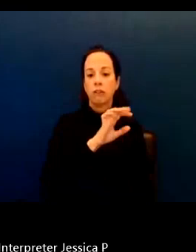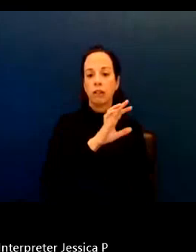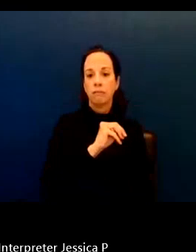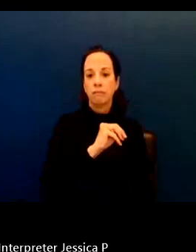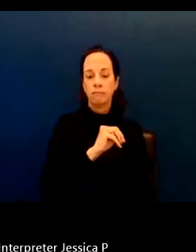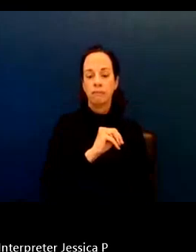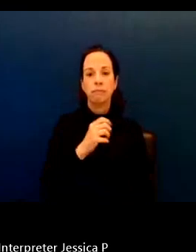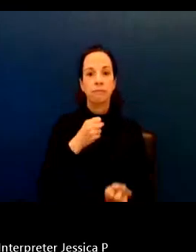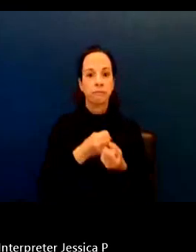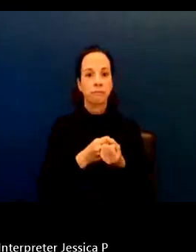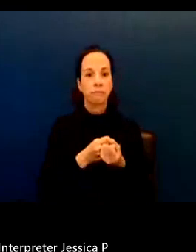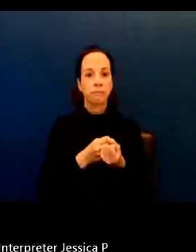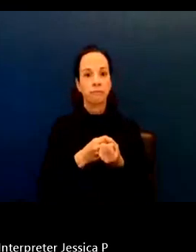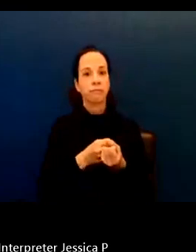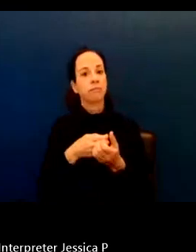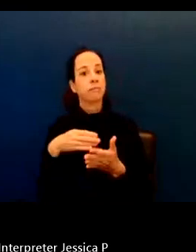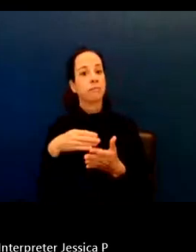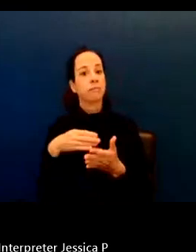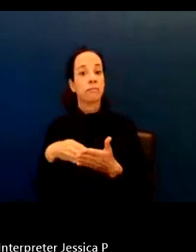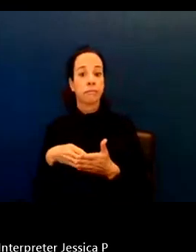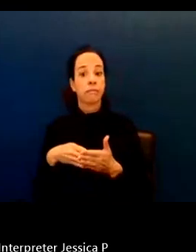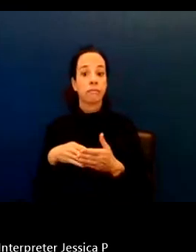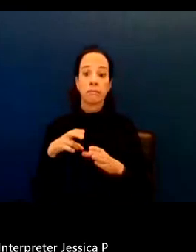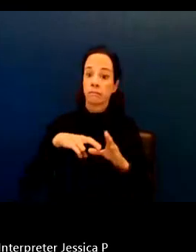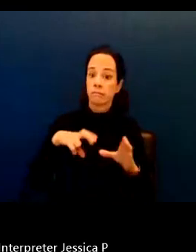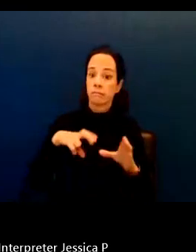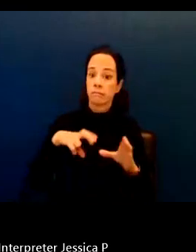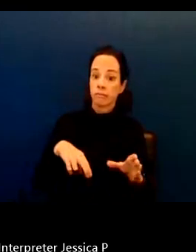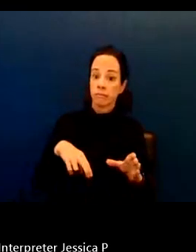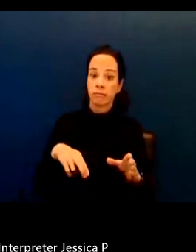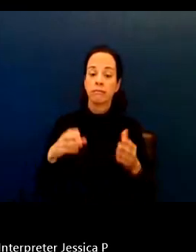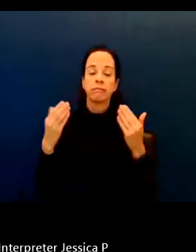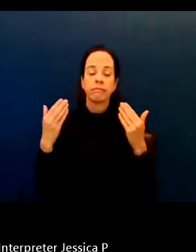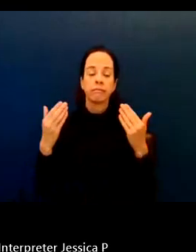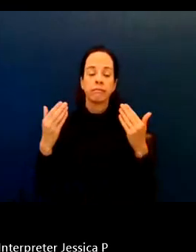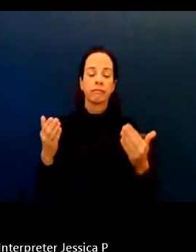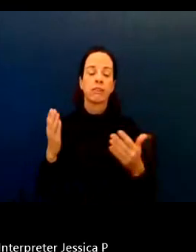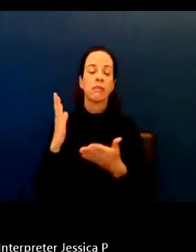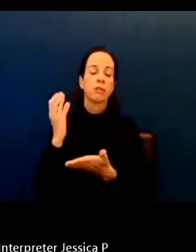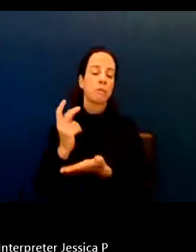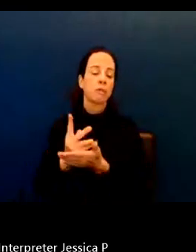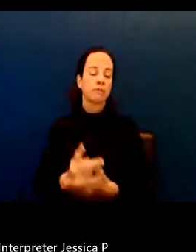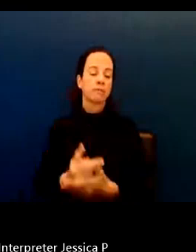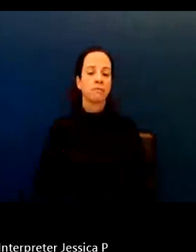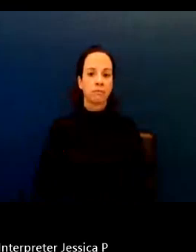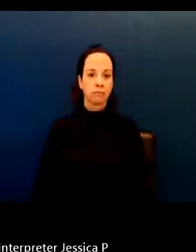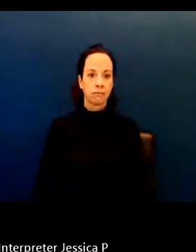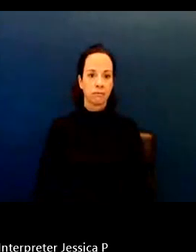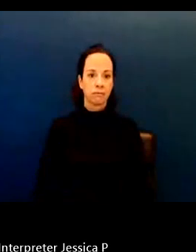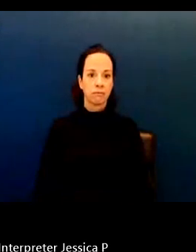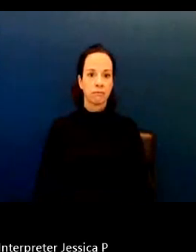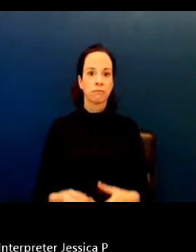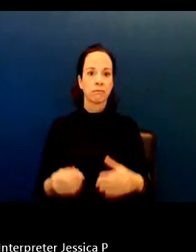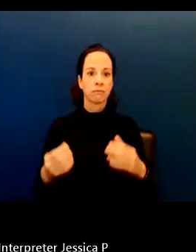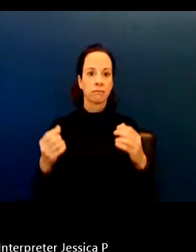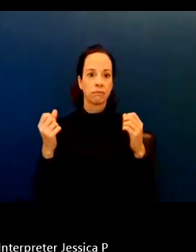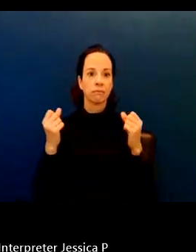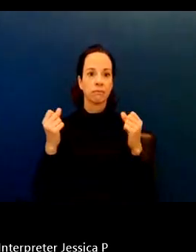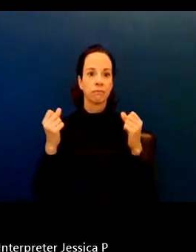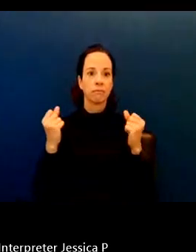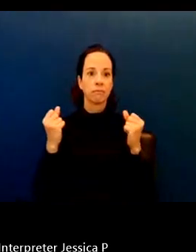Opposed? Abstentions? Motion is approved. Bunch of state goals all in one item. That's great. Yeah.